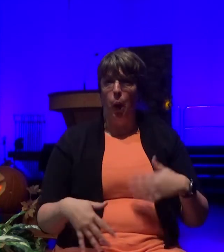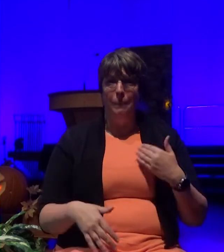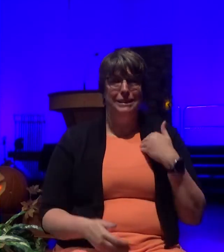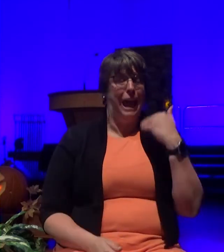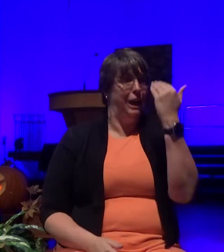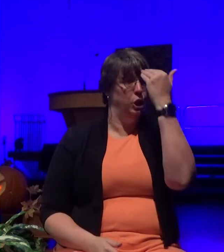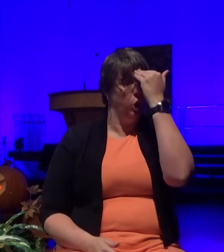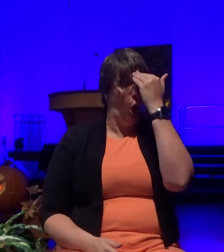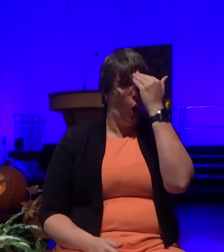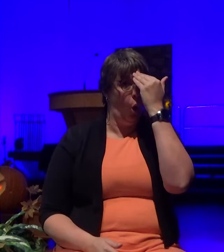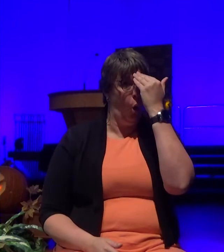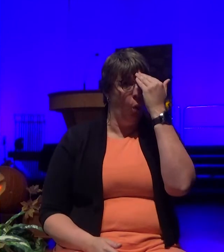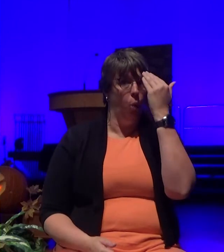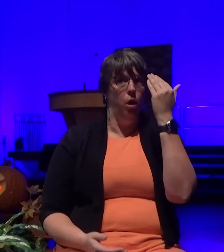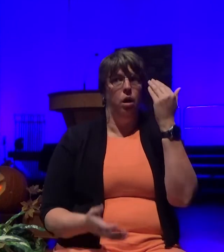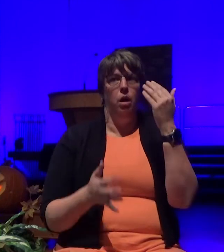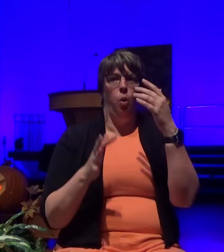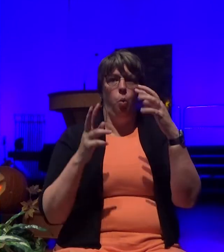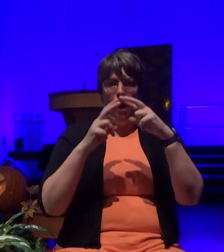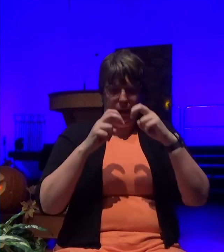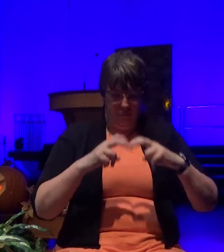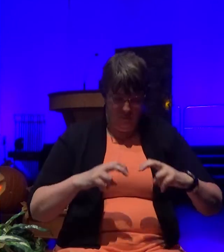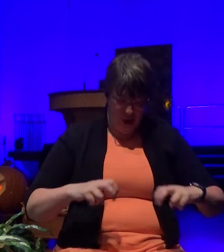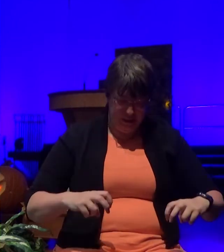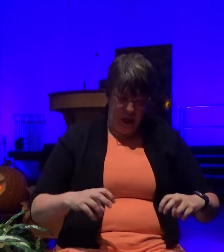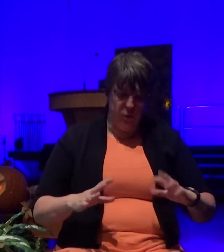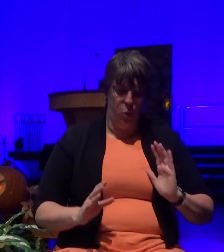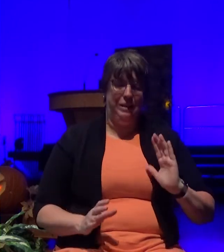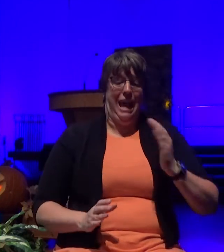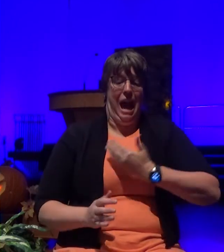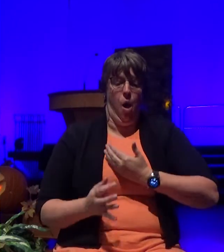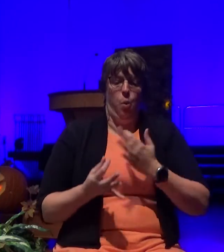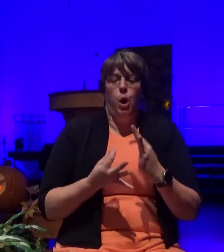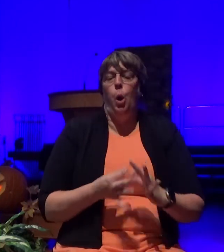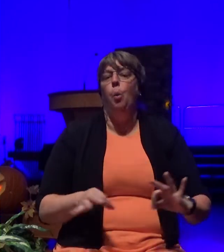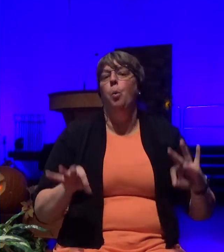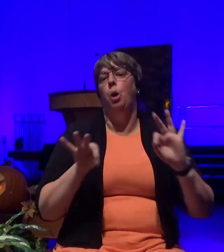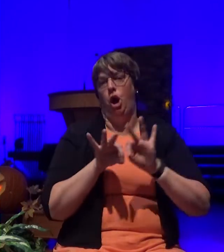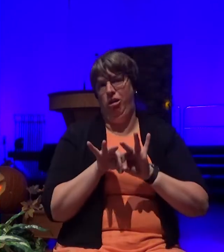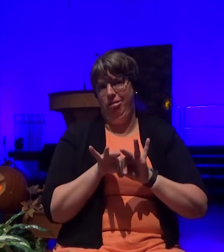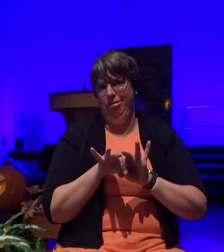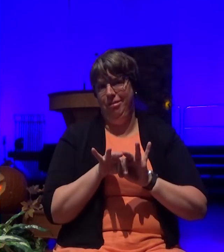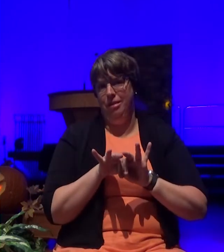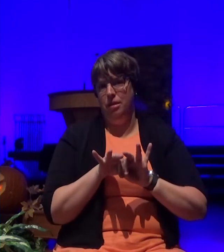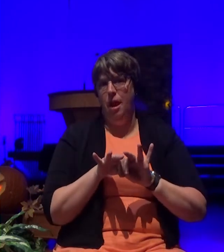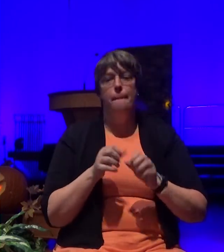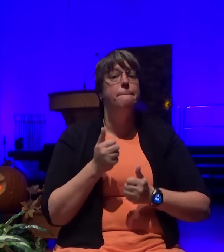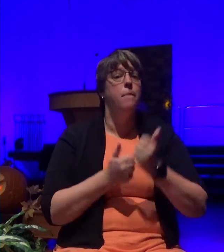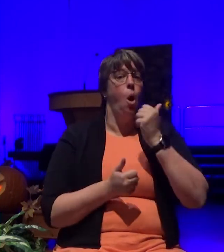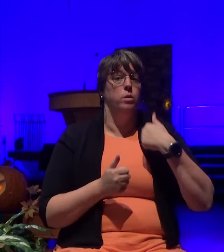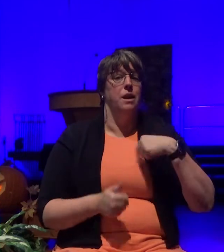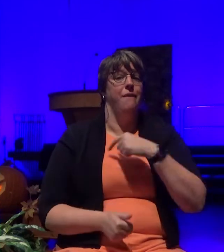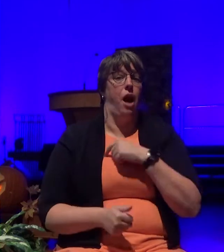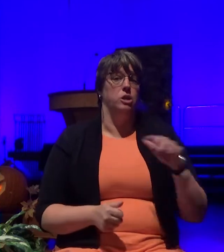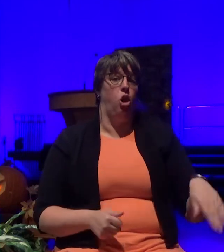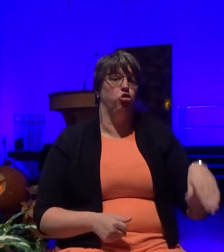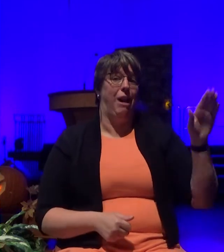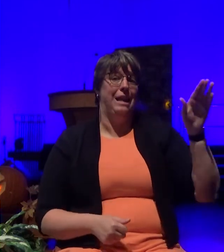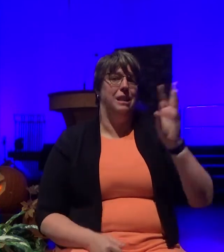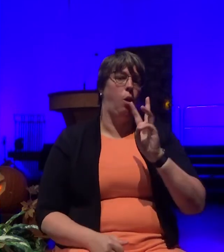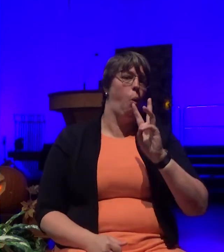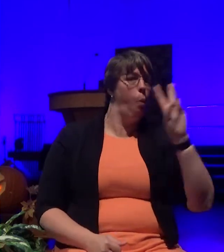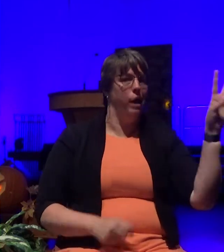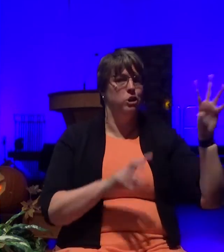worthiness issues is that most of us were raised in this Western world where our culture, the